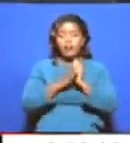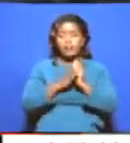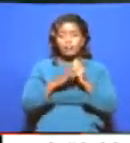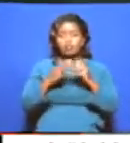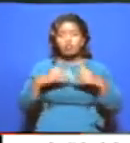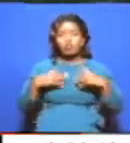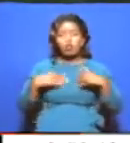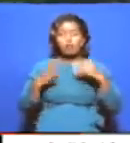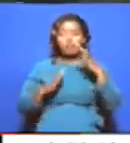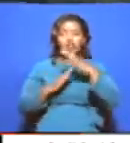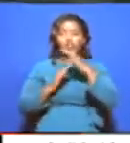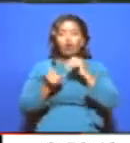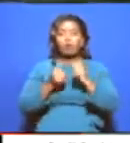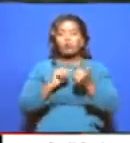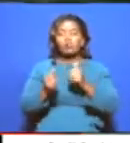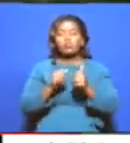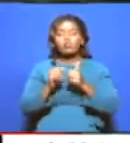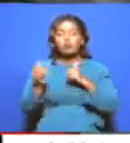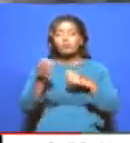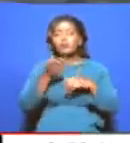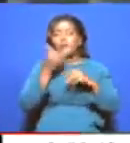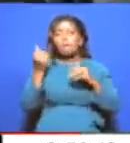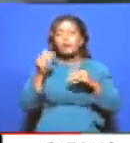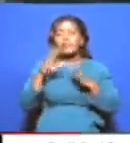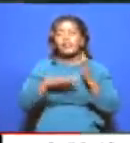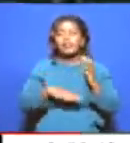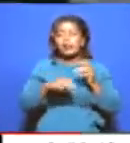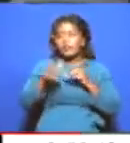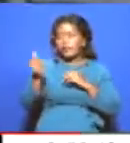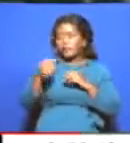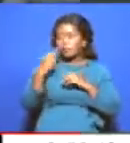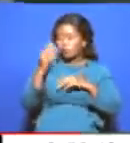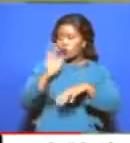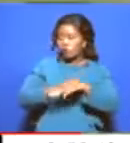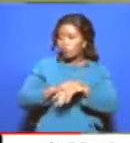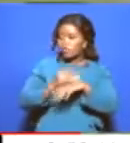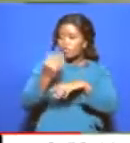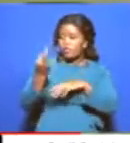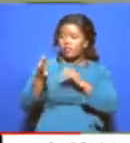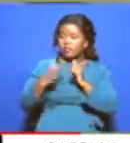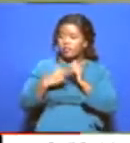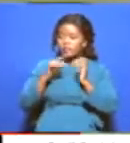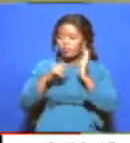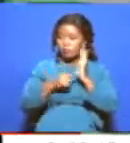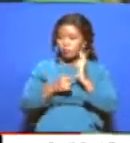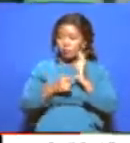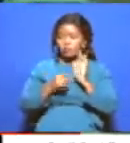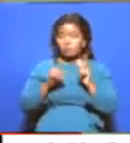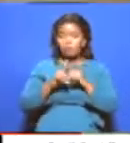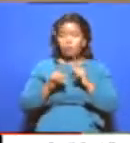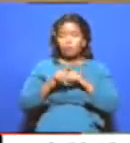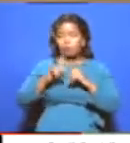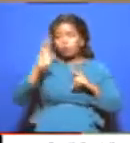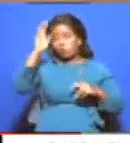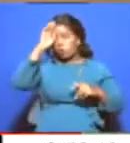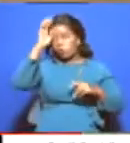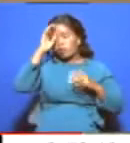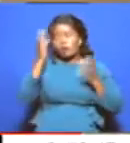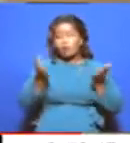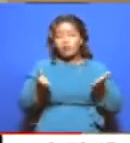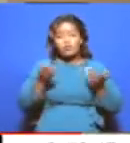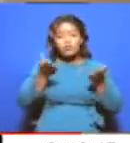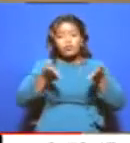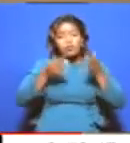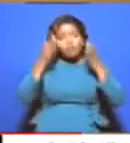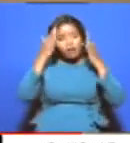spot, one better than Irene Brooker, who carded 38 points. Following the event, the Eldoret event, focus now shifts to